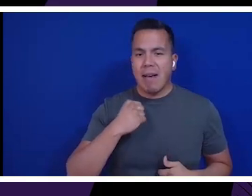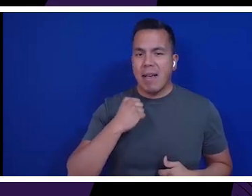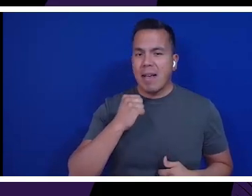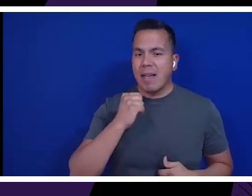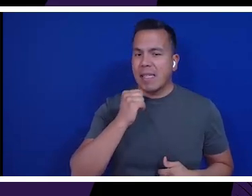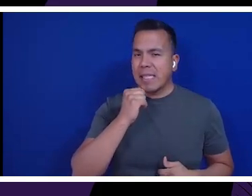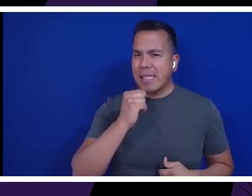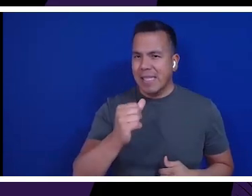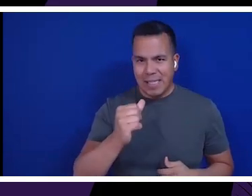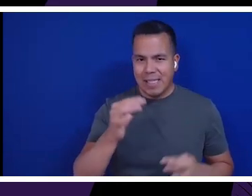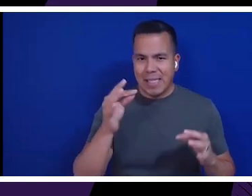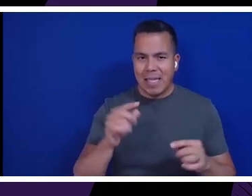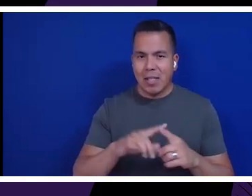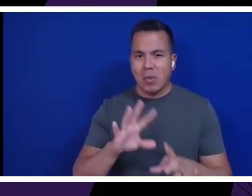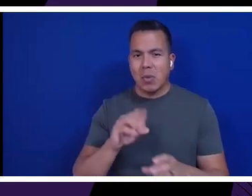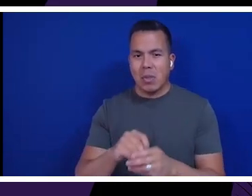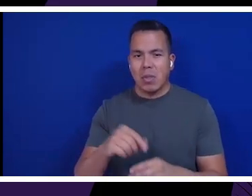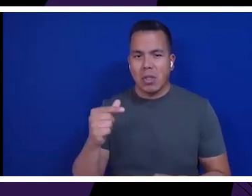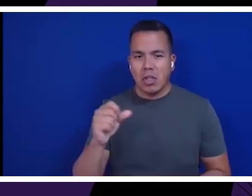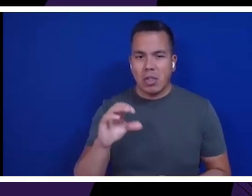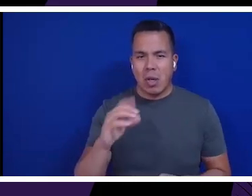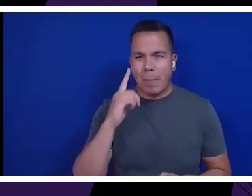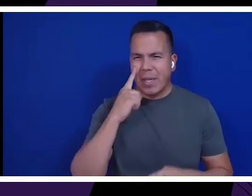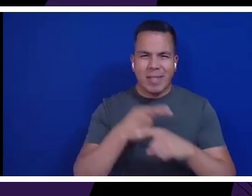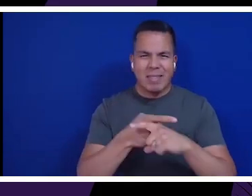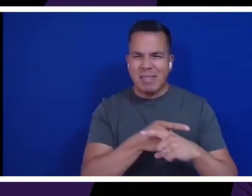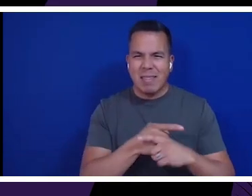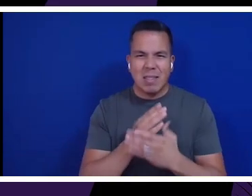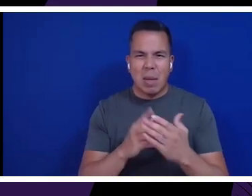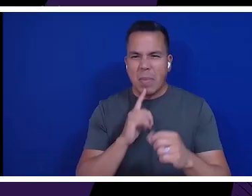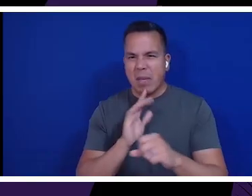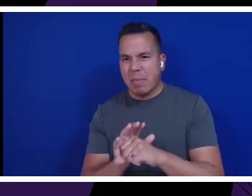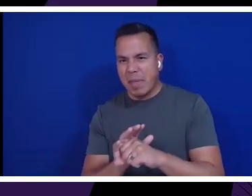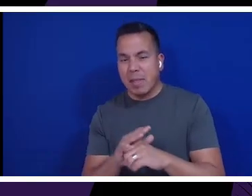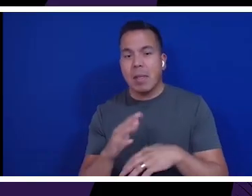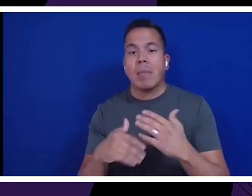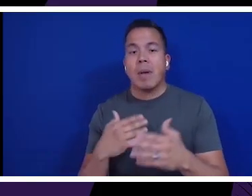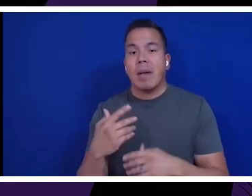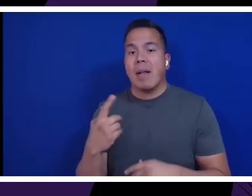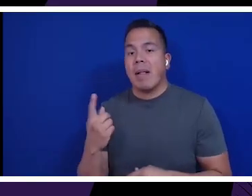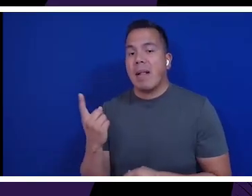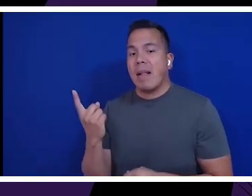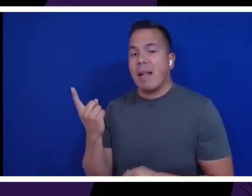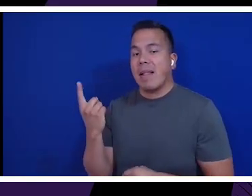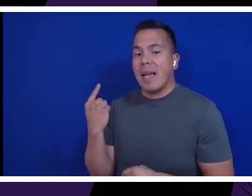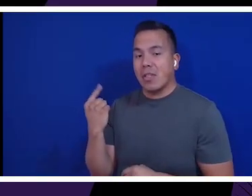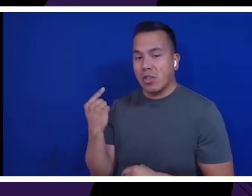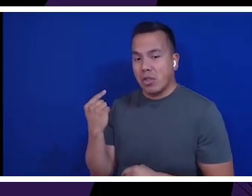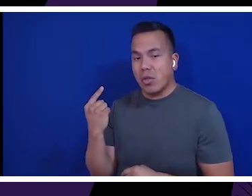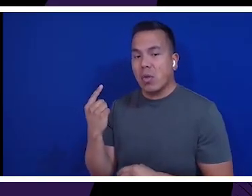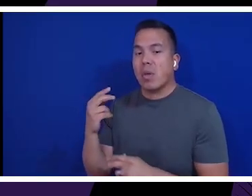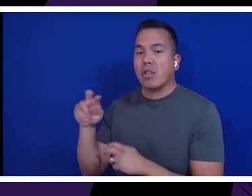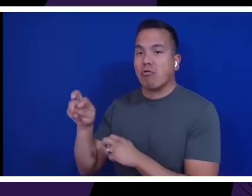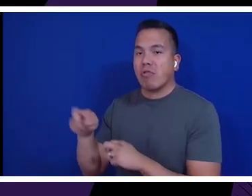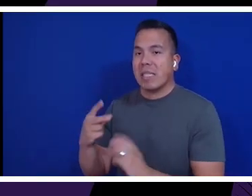in GSOC this year because of some other commitments. But since last year was a transition project, and when I just saw that